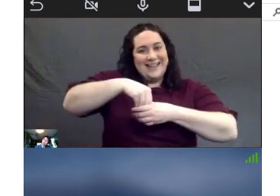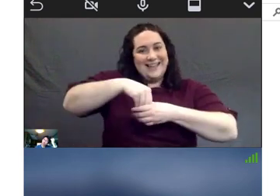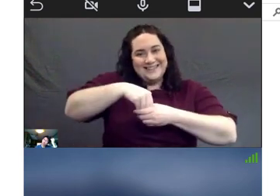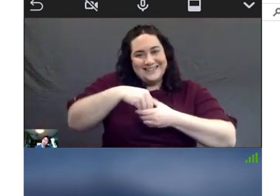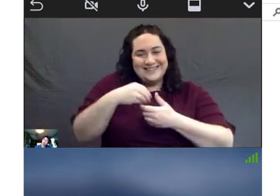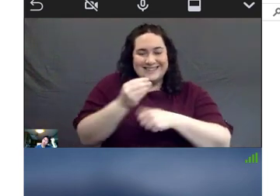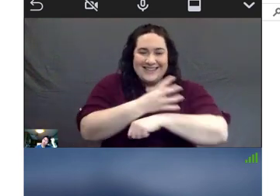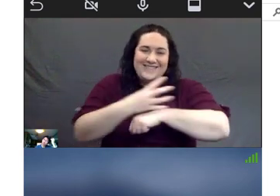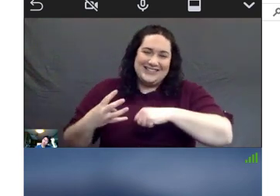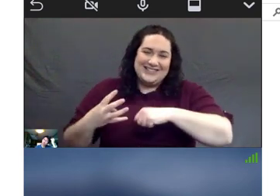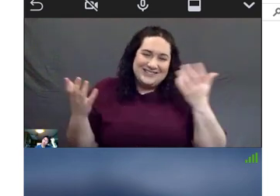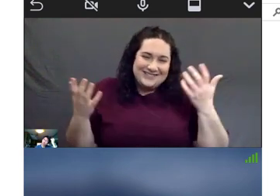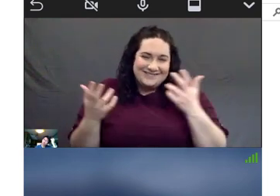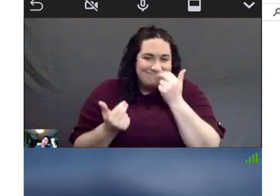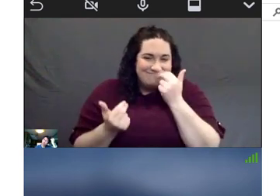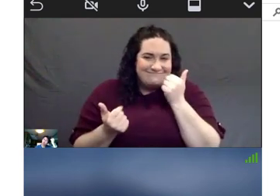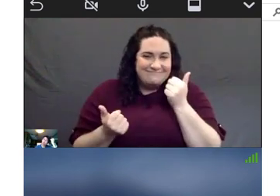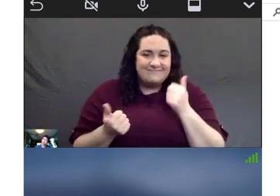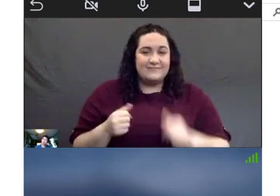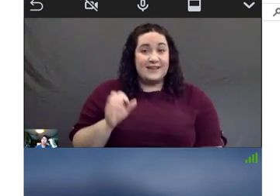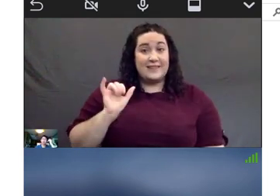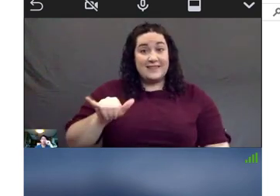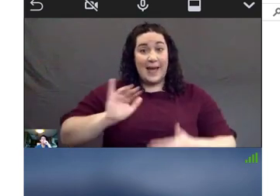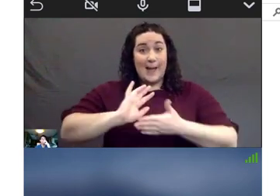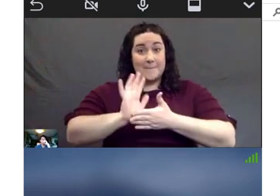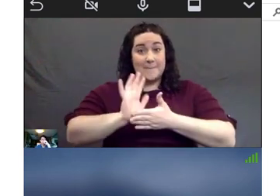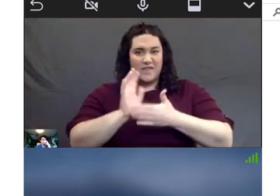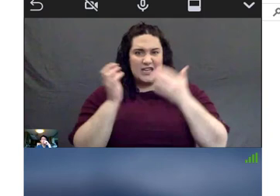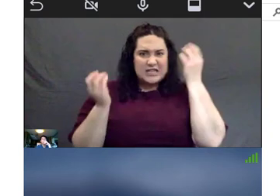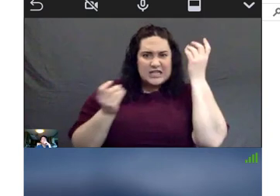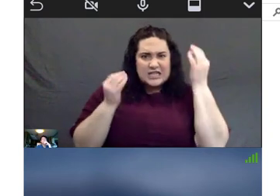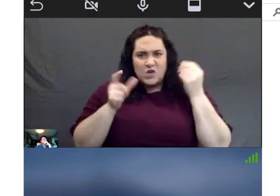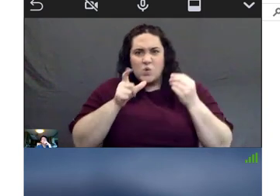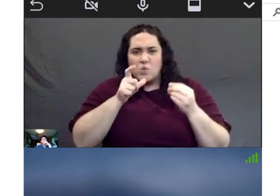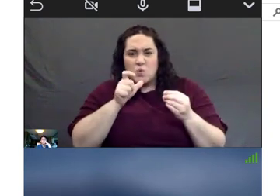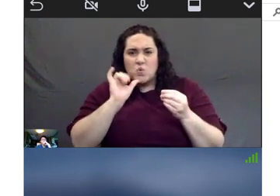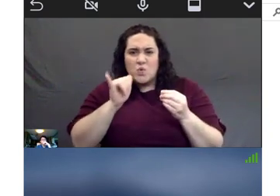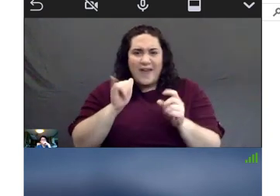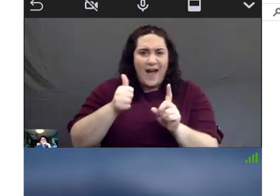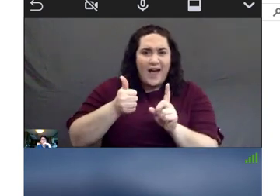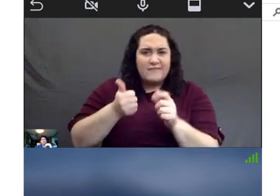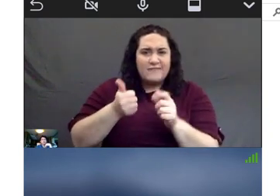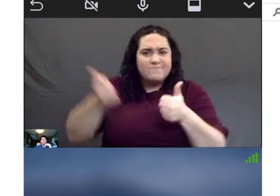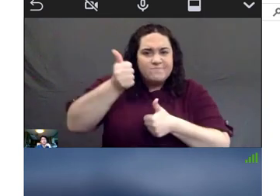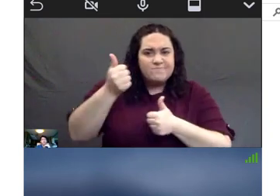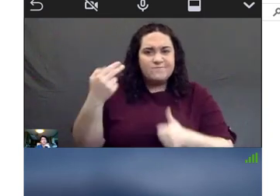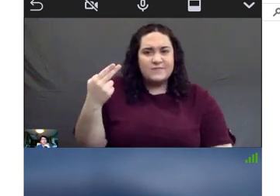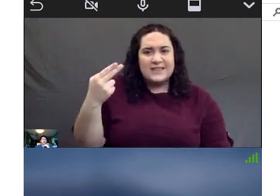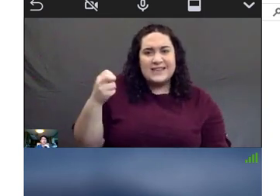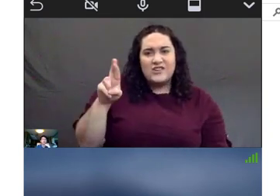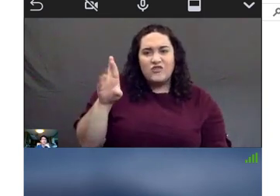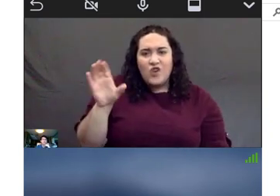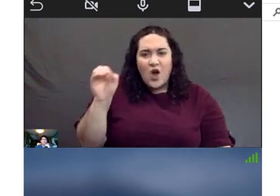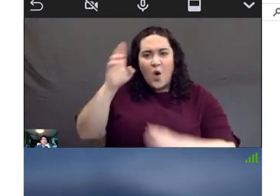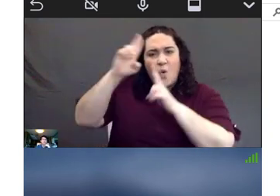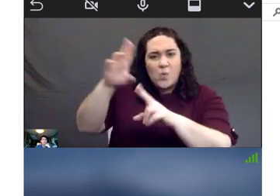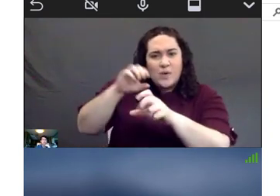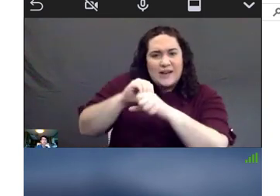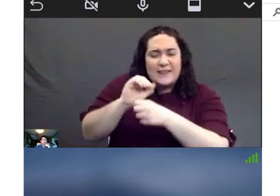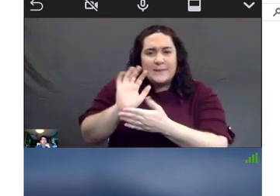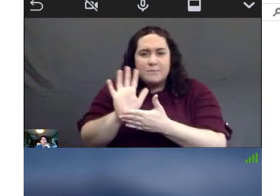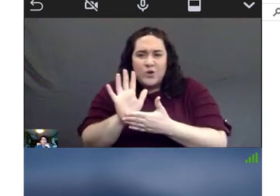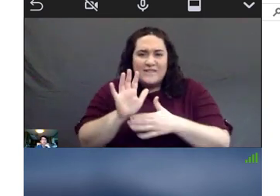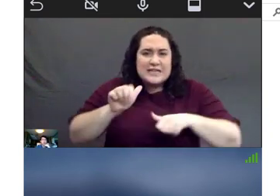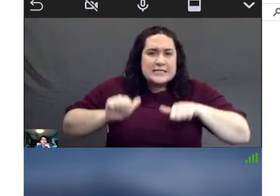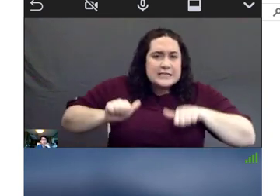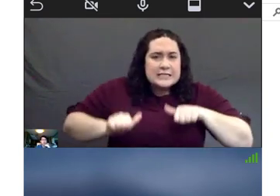But I'll let you decide. If you haven't seen it, Disney Plus probably, right? Great movie. So